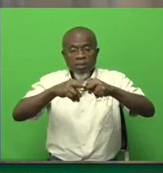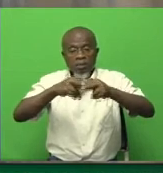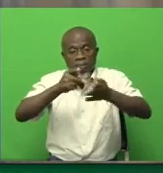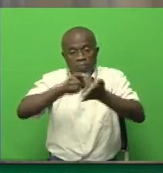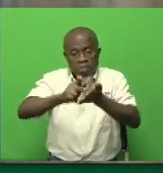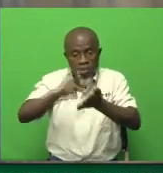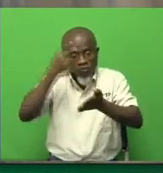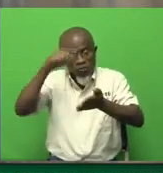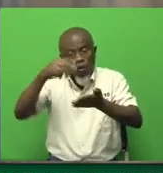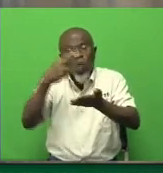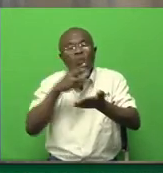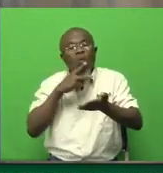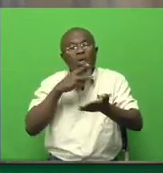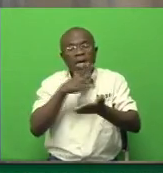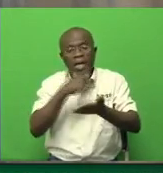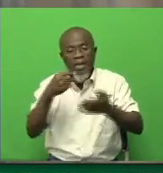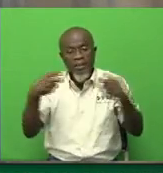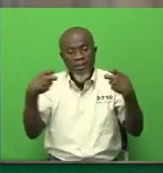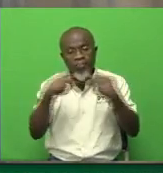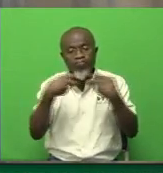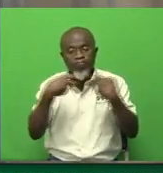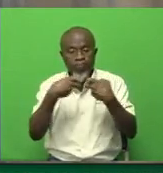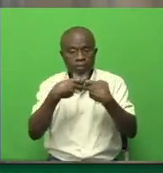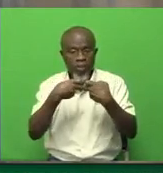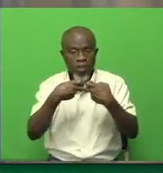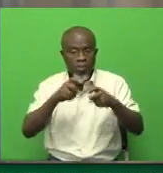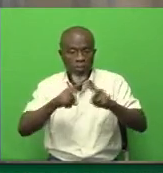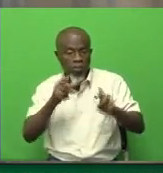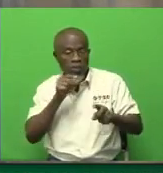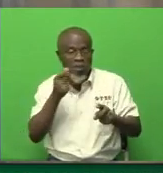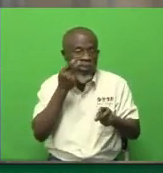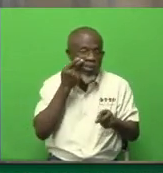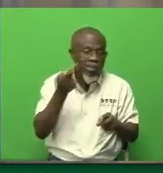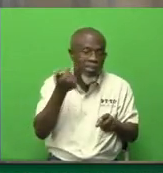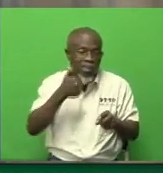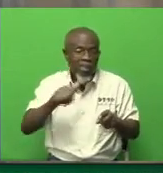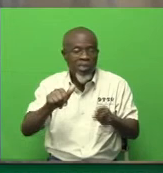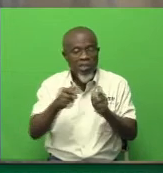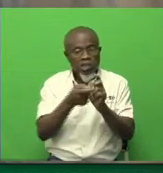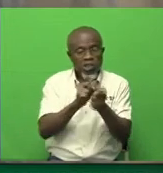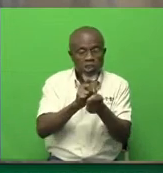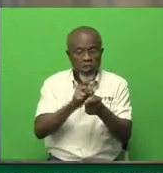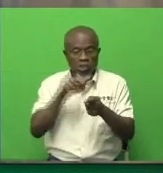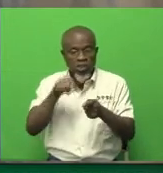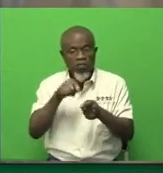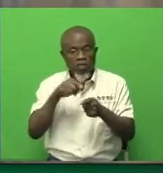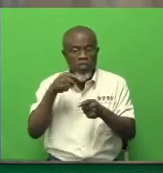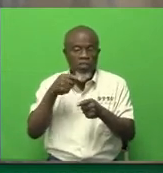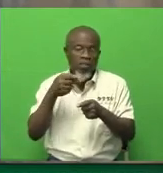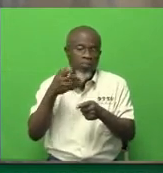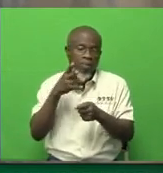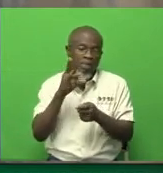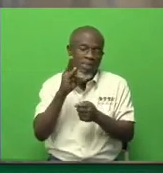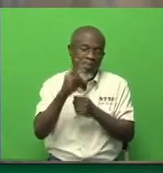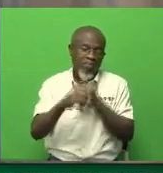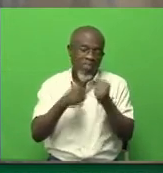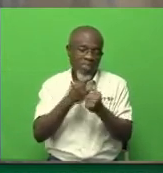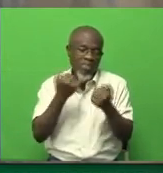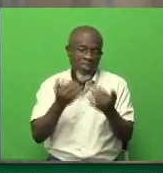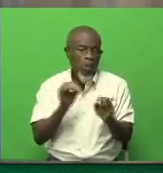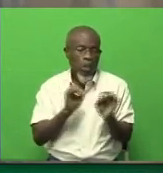utility sector by this government over the past seven years today you will have you believe